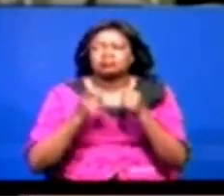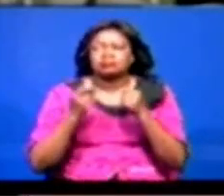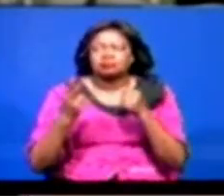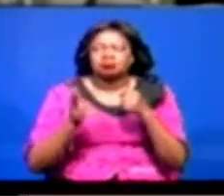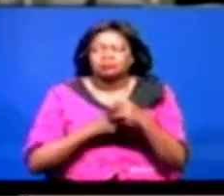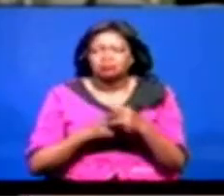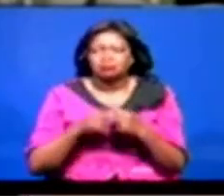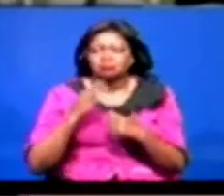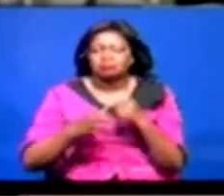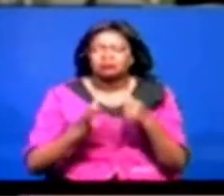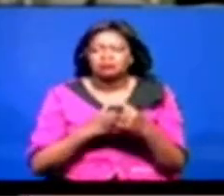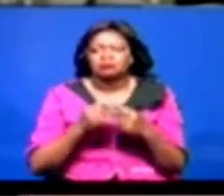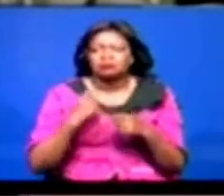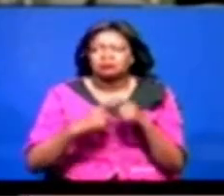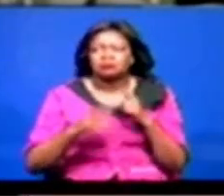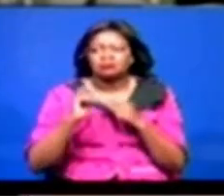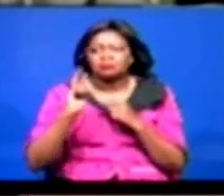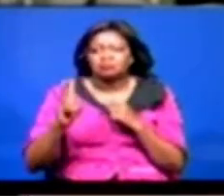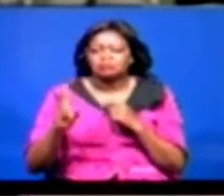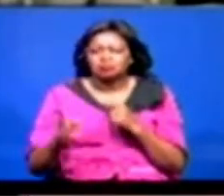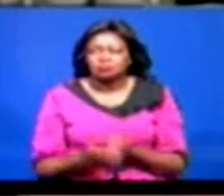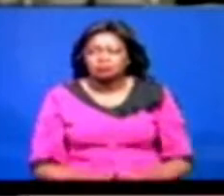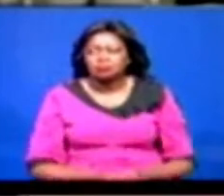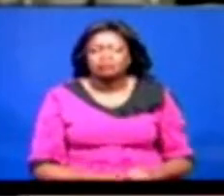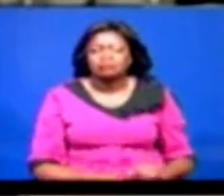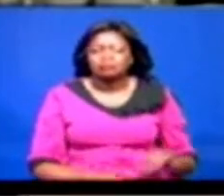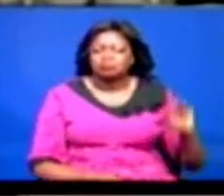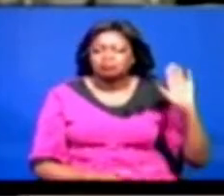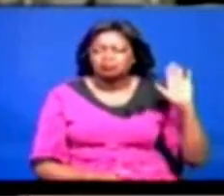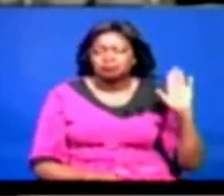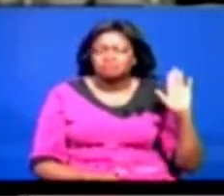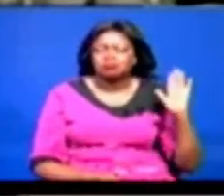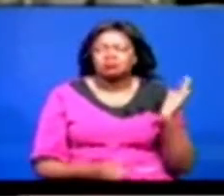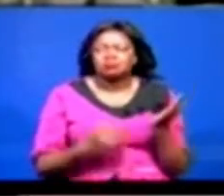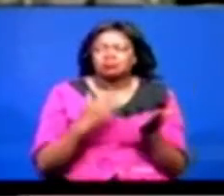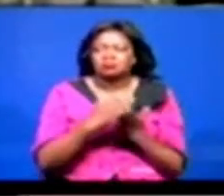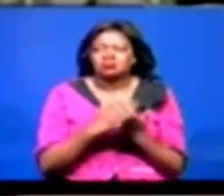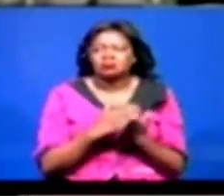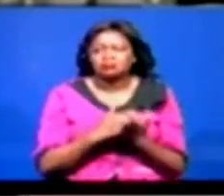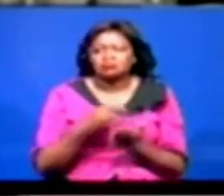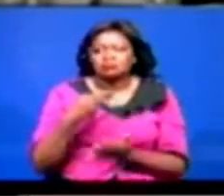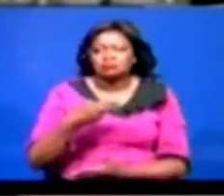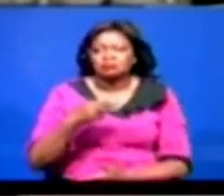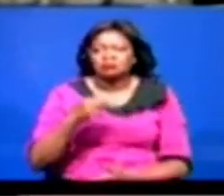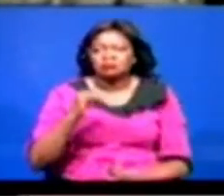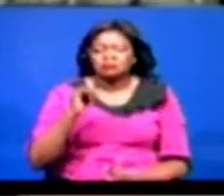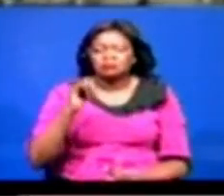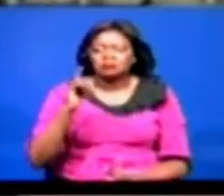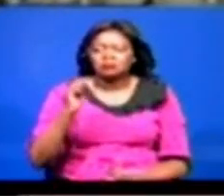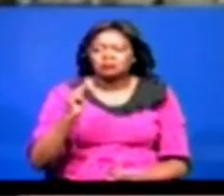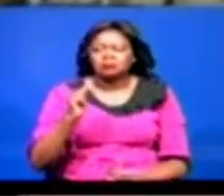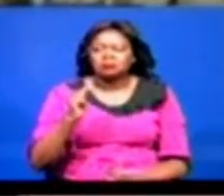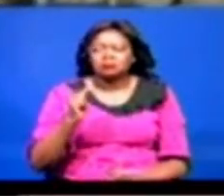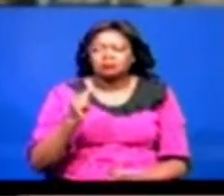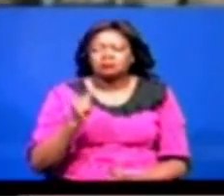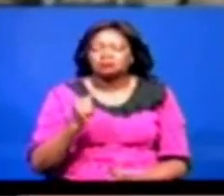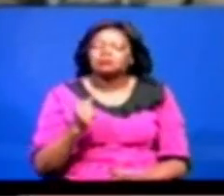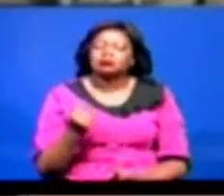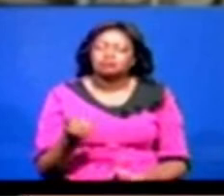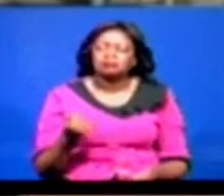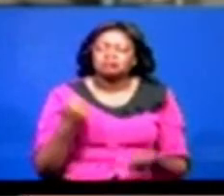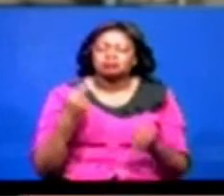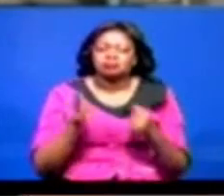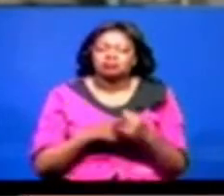2022, and the affidavit of Hilda Kavonga, sworn on the 27th of July